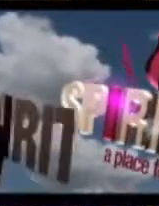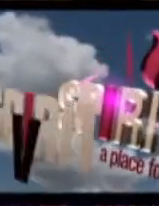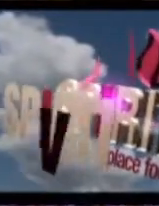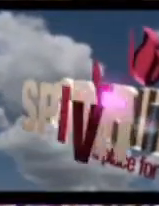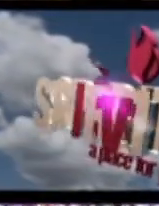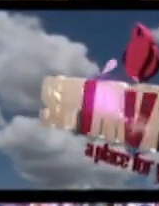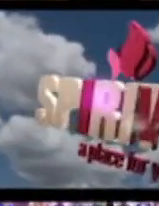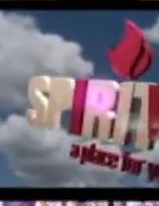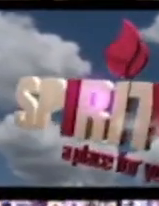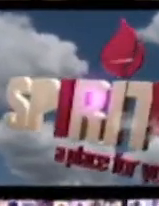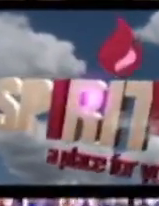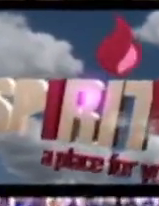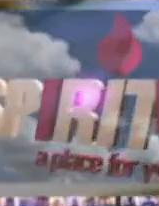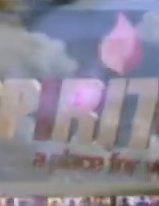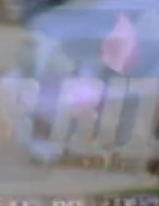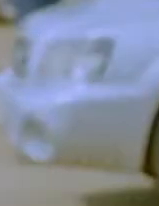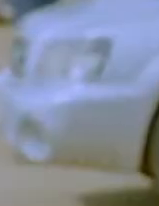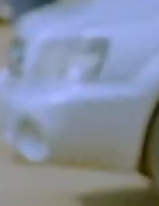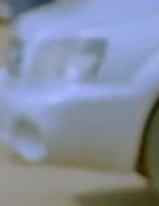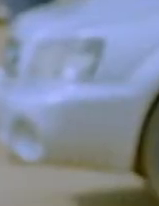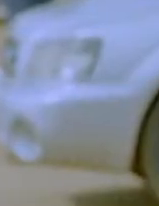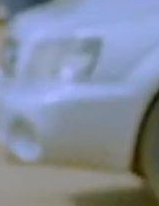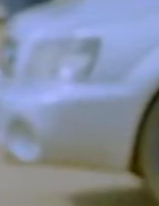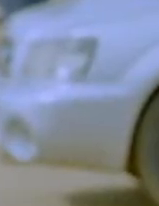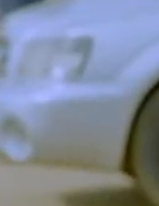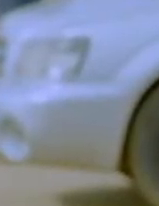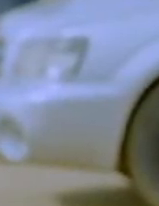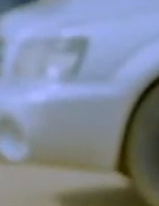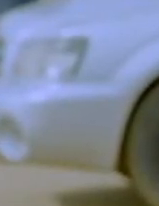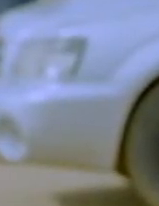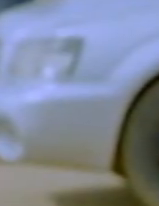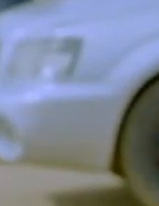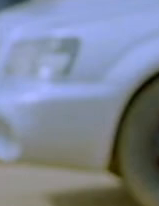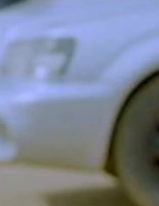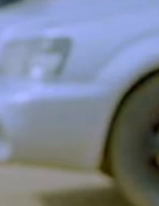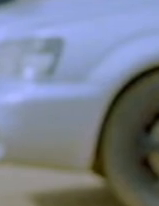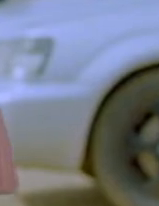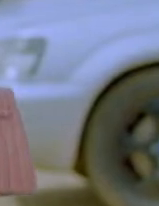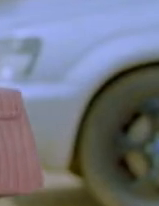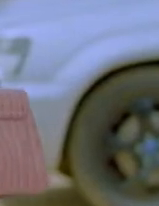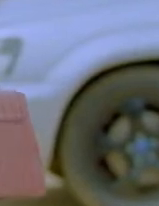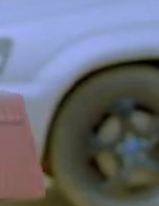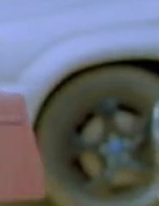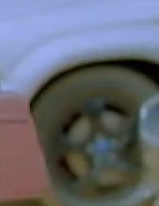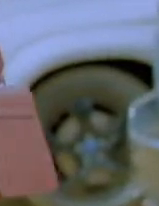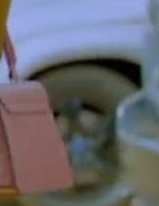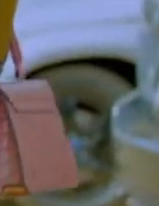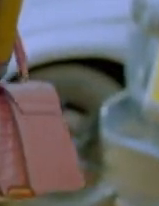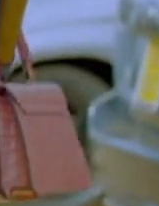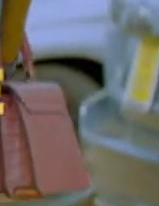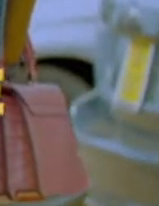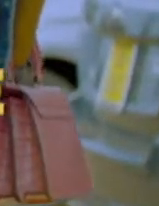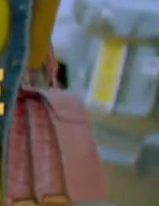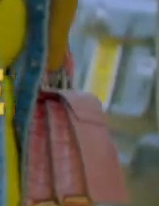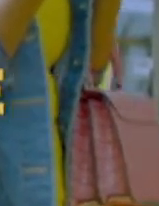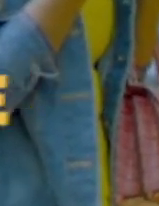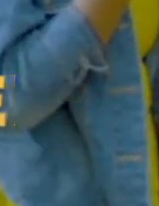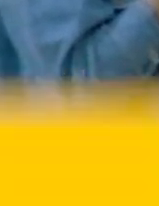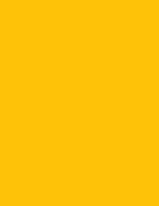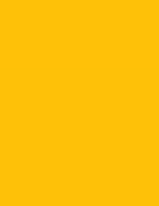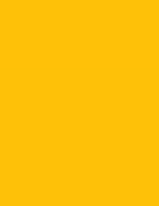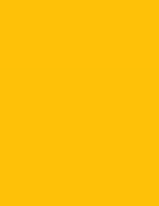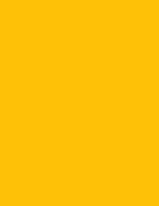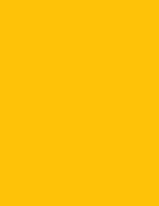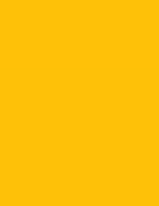zifirimu ng'osinziirira wonna w'oli. Genda mu App Store oteeke app ya TV channels ku simu yo olwo onyumirwe ennaku 3 ng'olabira